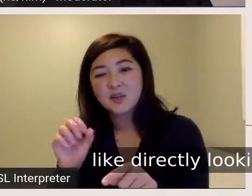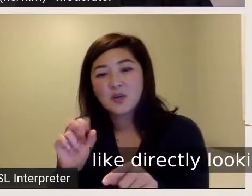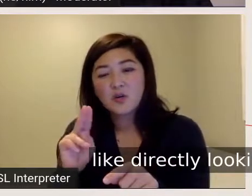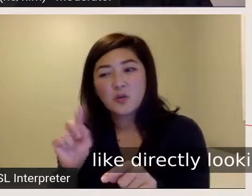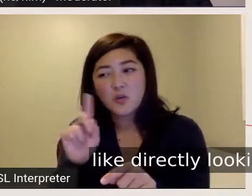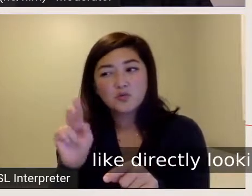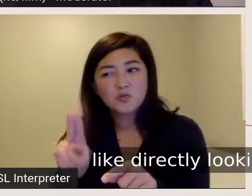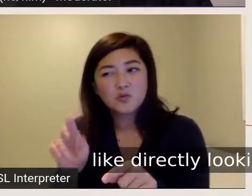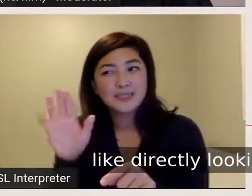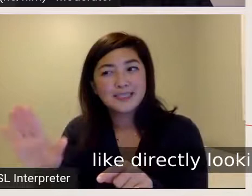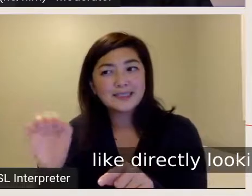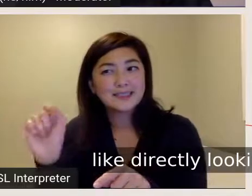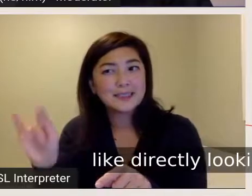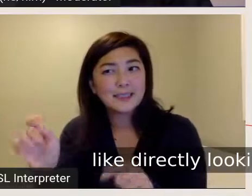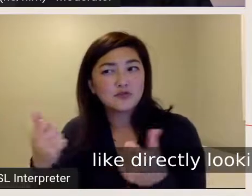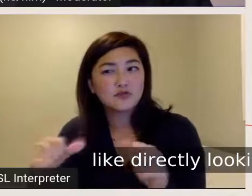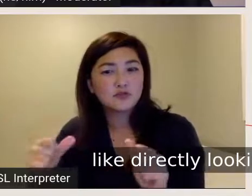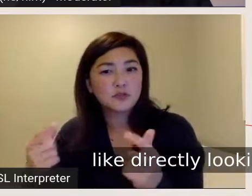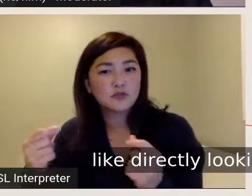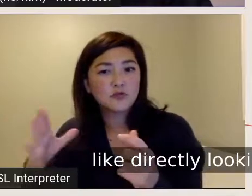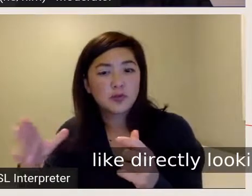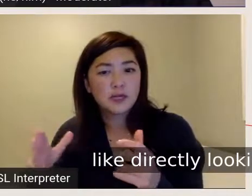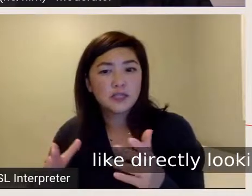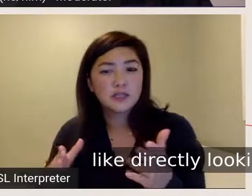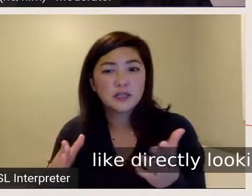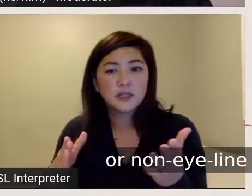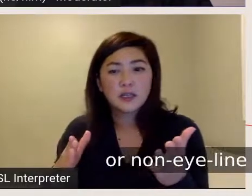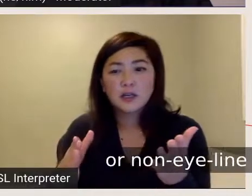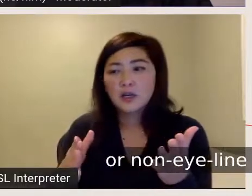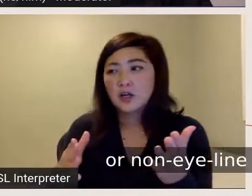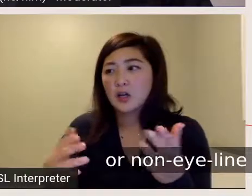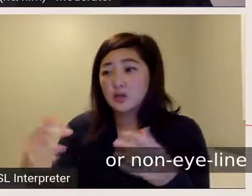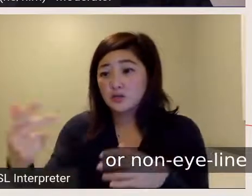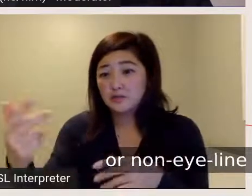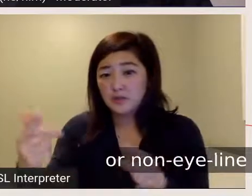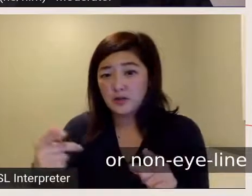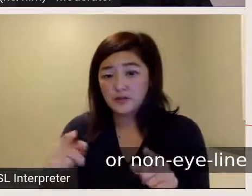like directly looking into the camera or